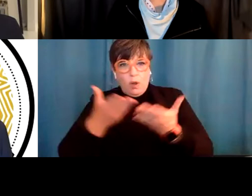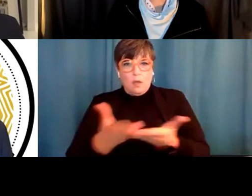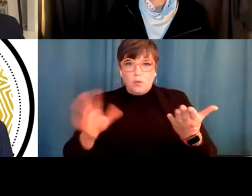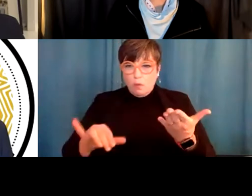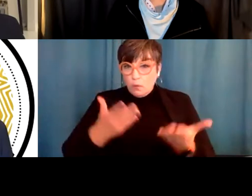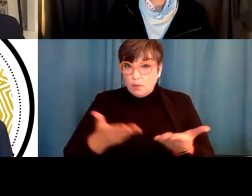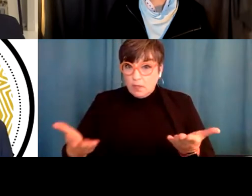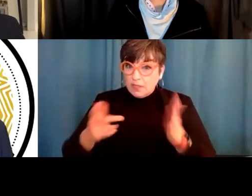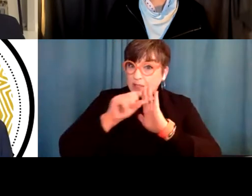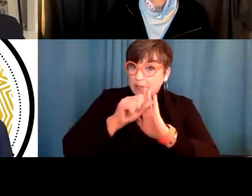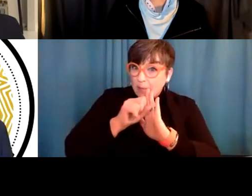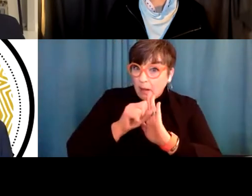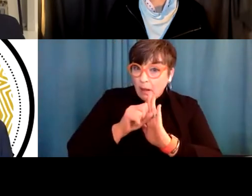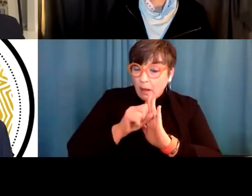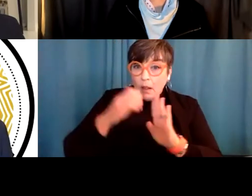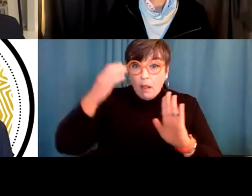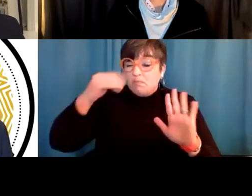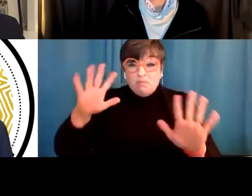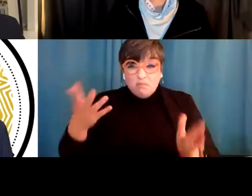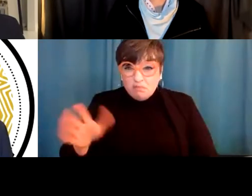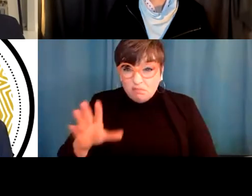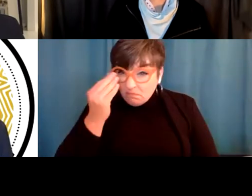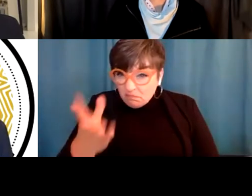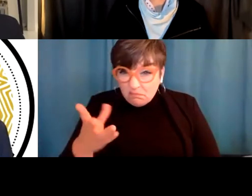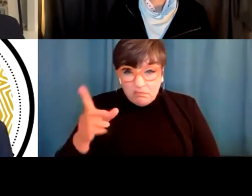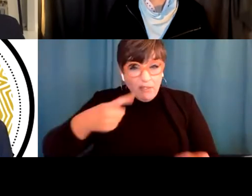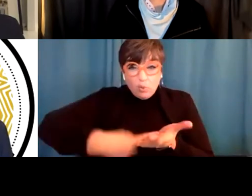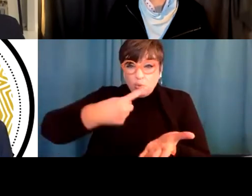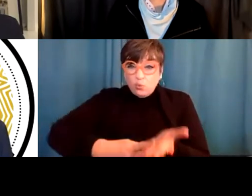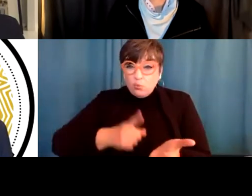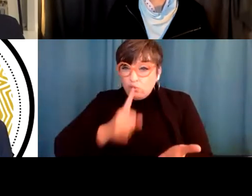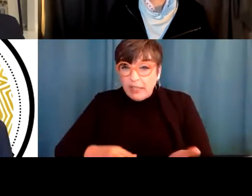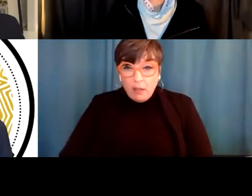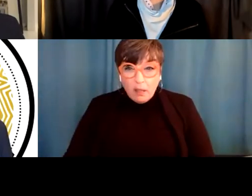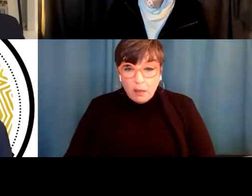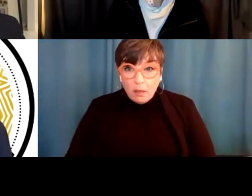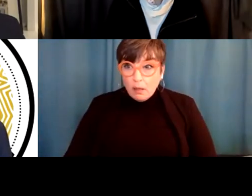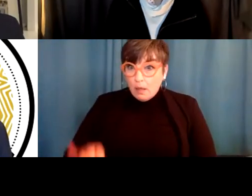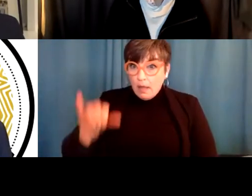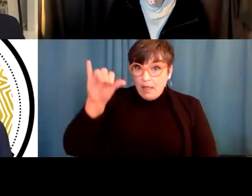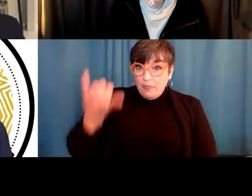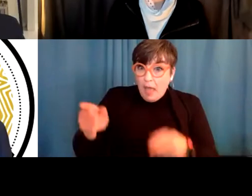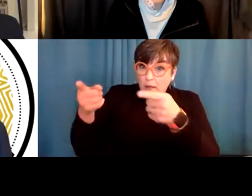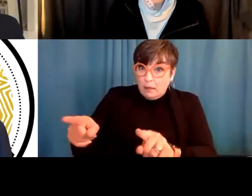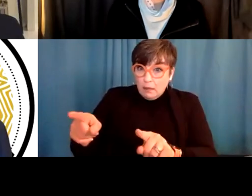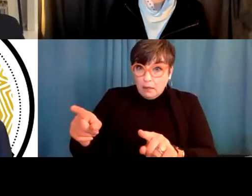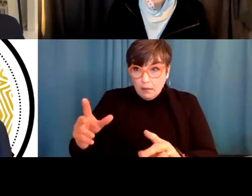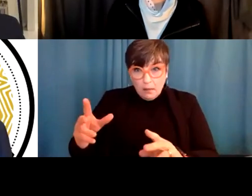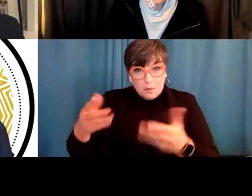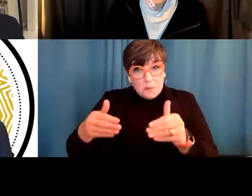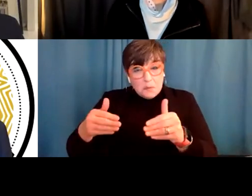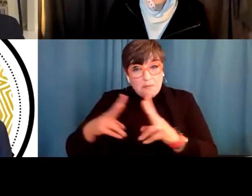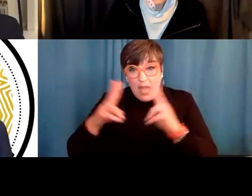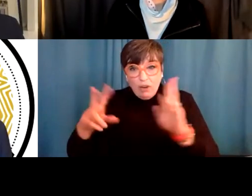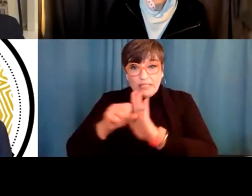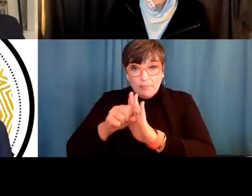because let's face it, I think that that incident was largely symbolic. I don't think that there was